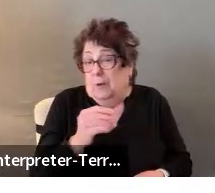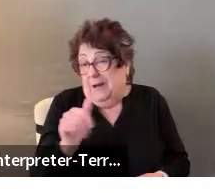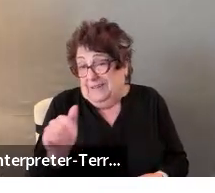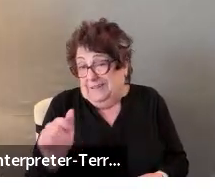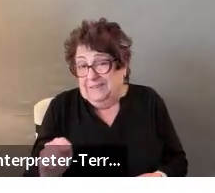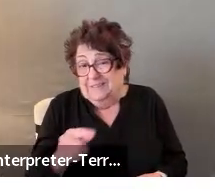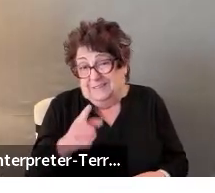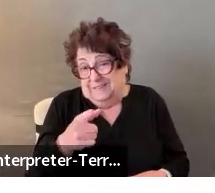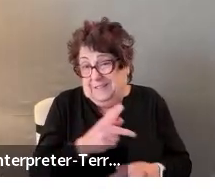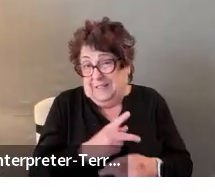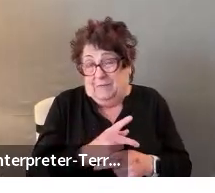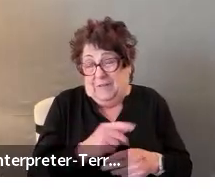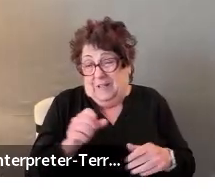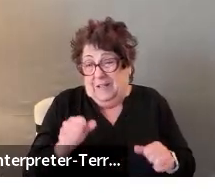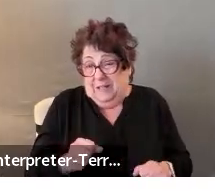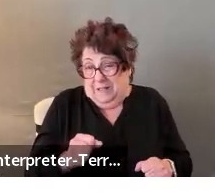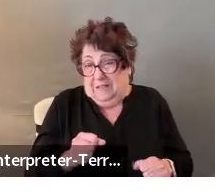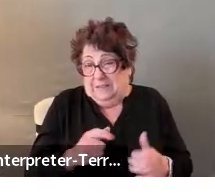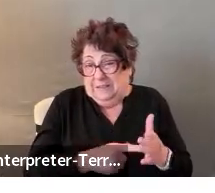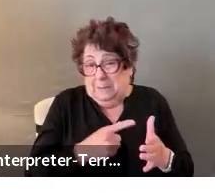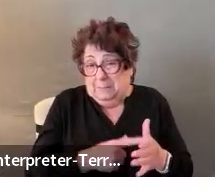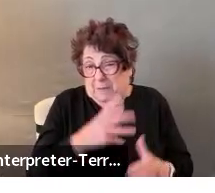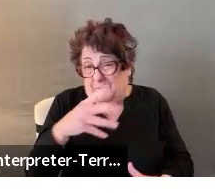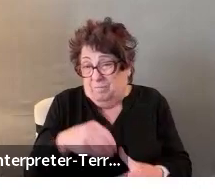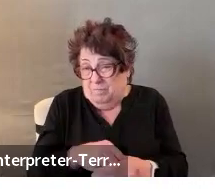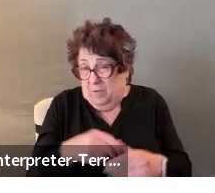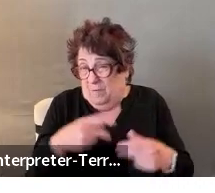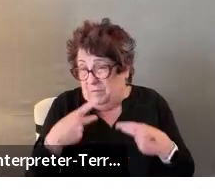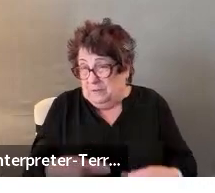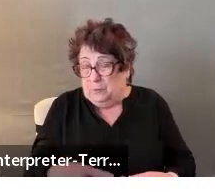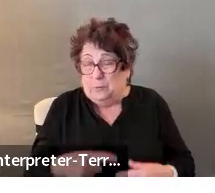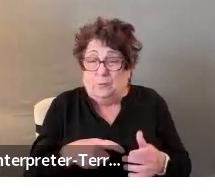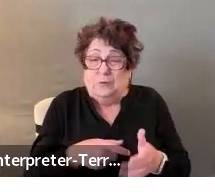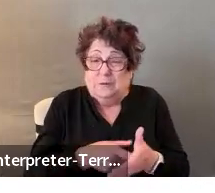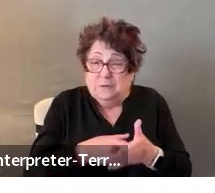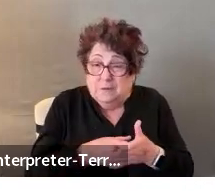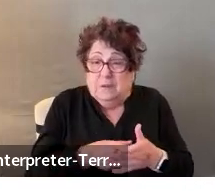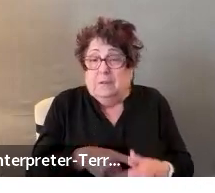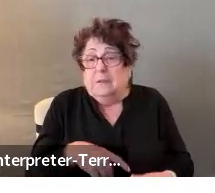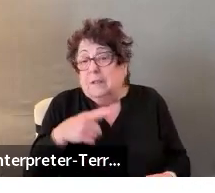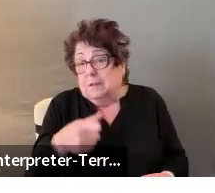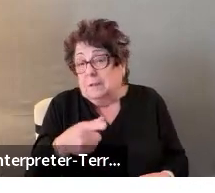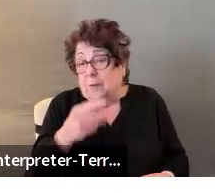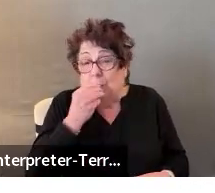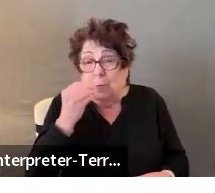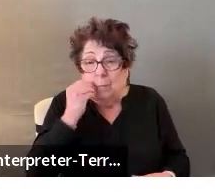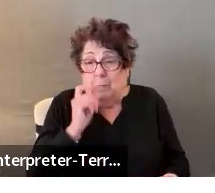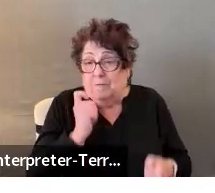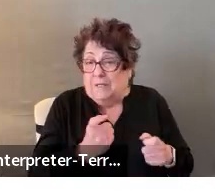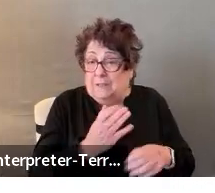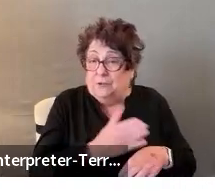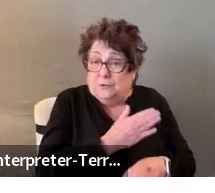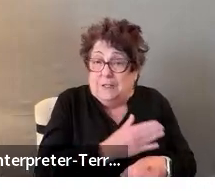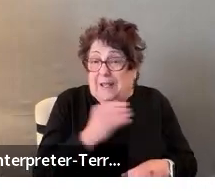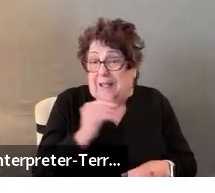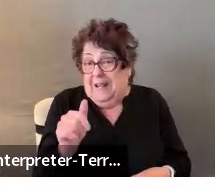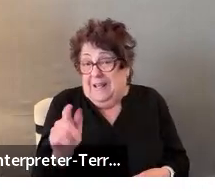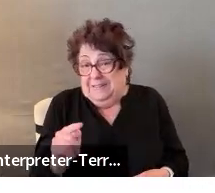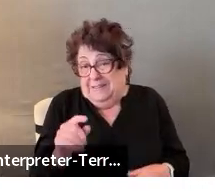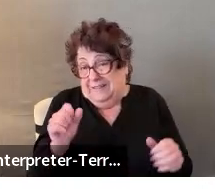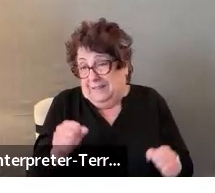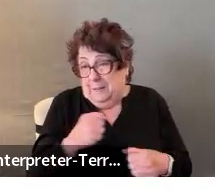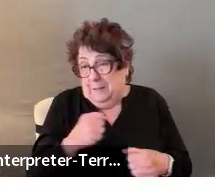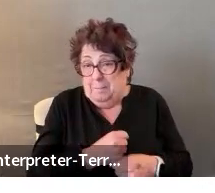demands. Home modification and AT can make caregiving tasks easier and less stressful physically and